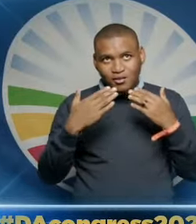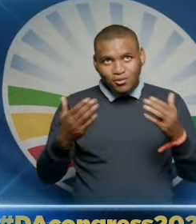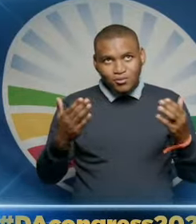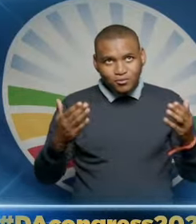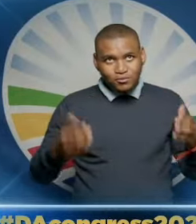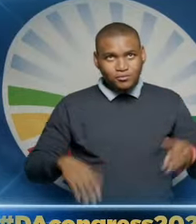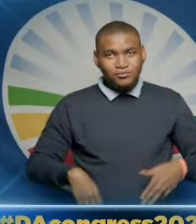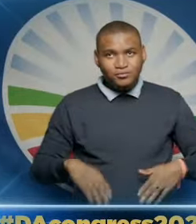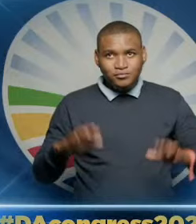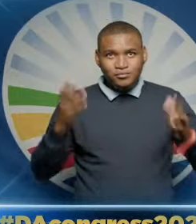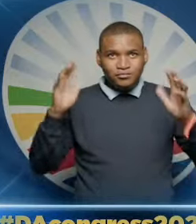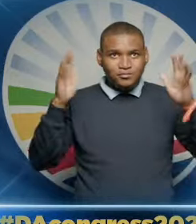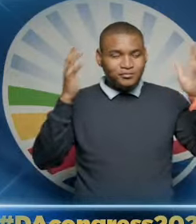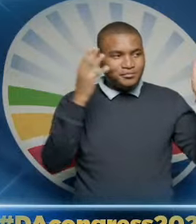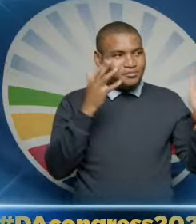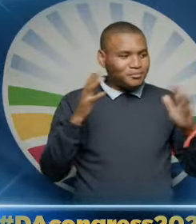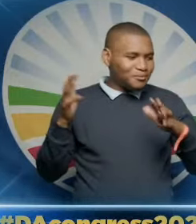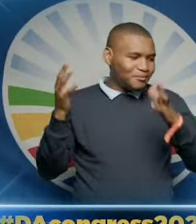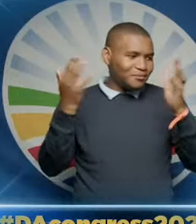Democrats.